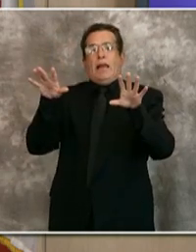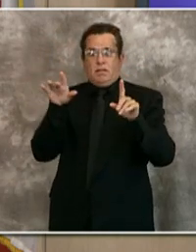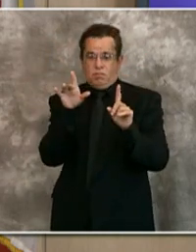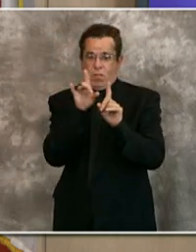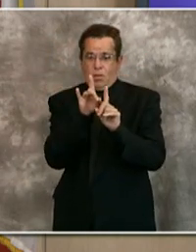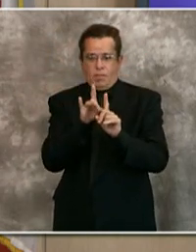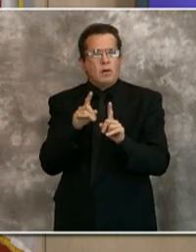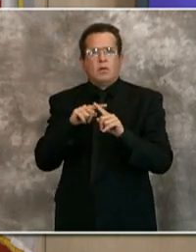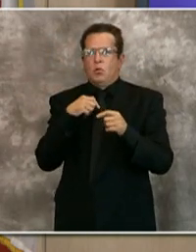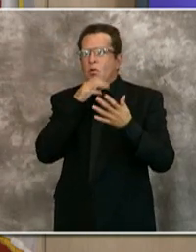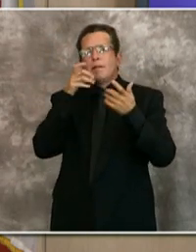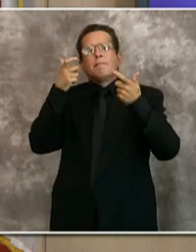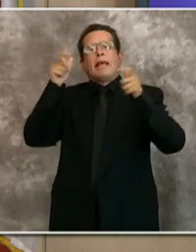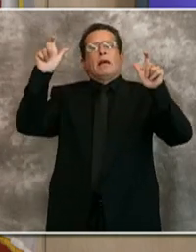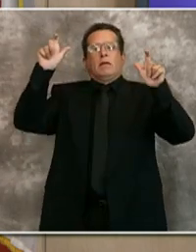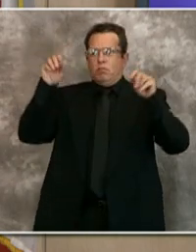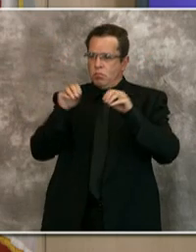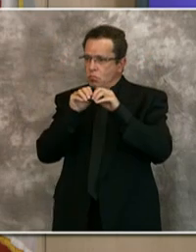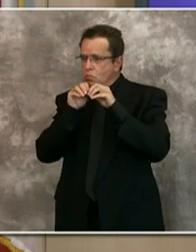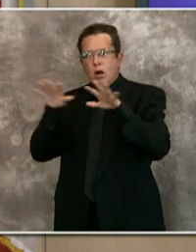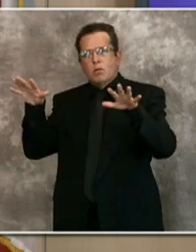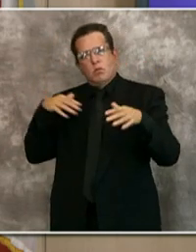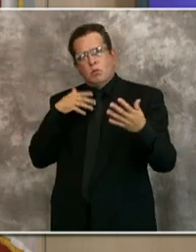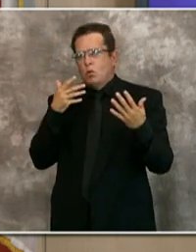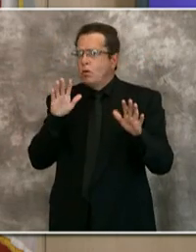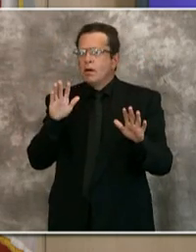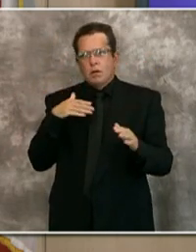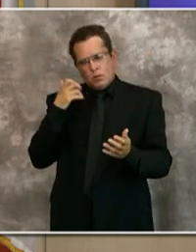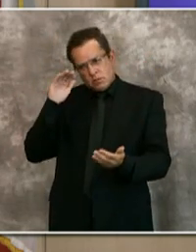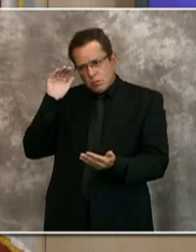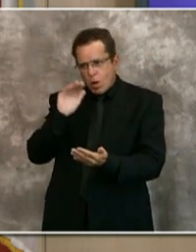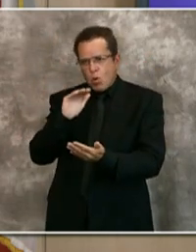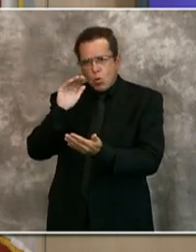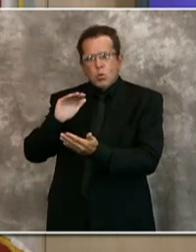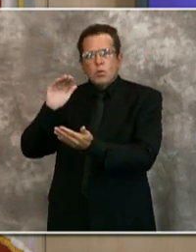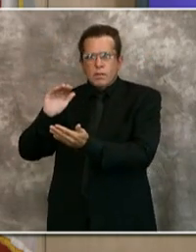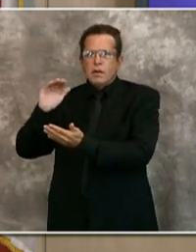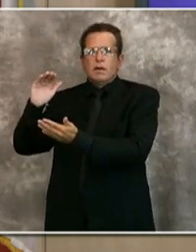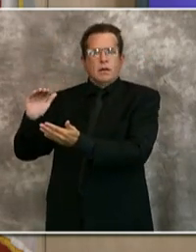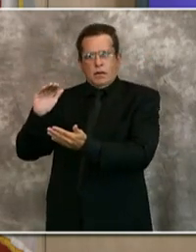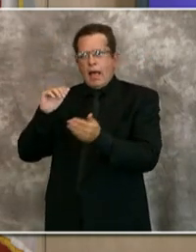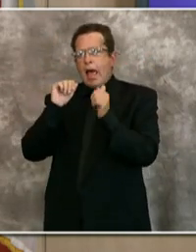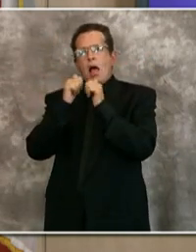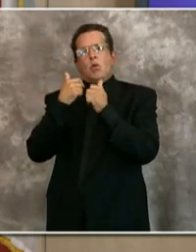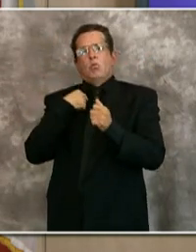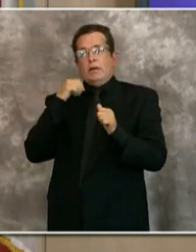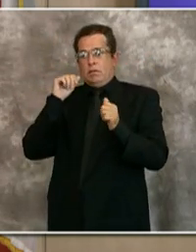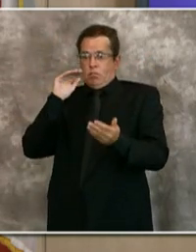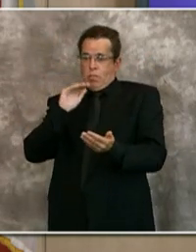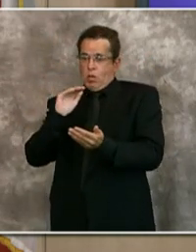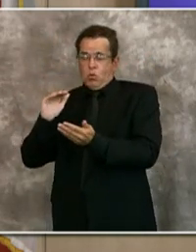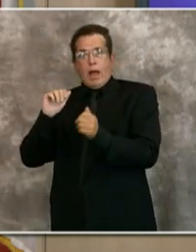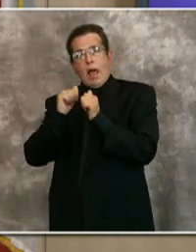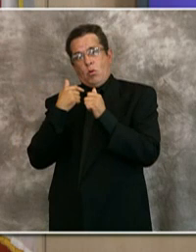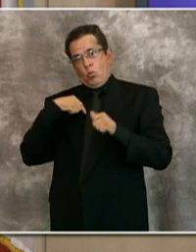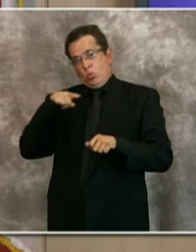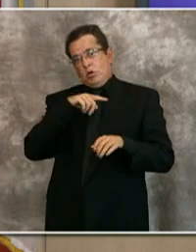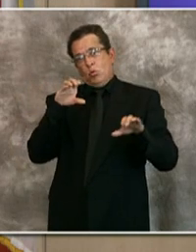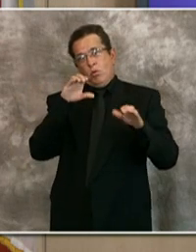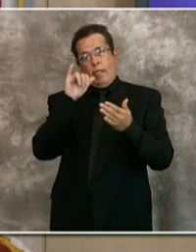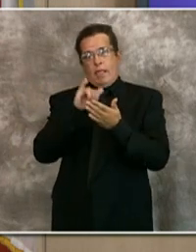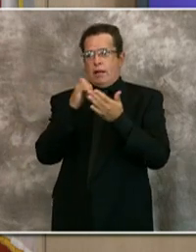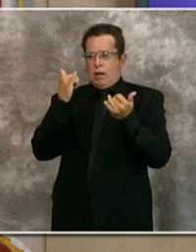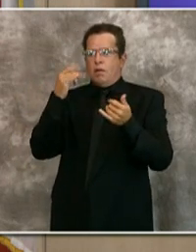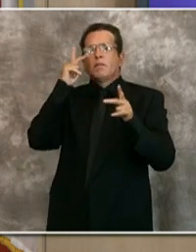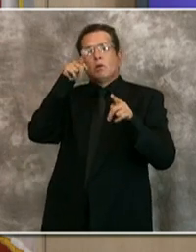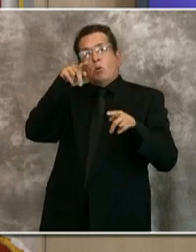exponential growth. We want to avoid significant increases. And the way that we do that, while understanding that as more people go out, there